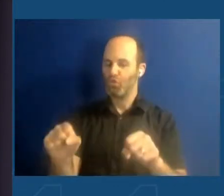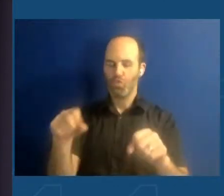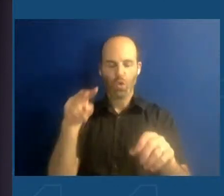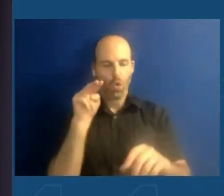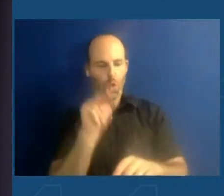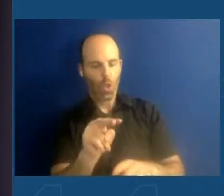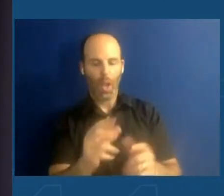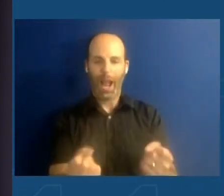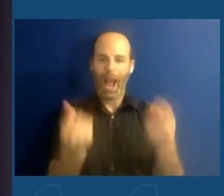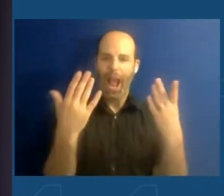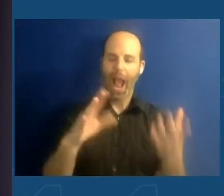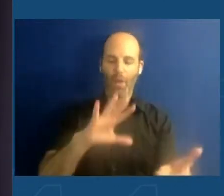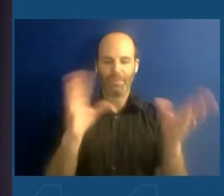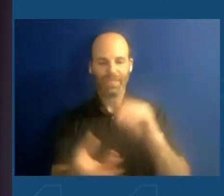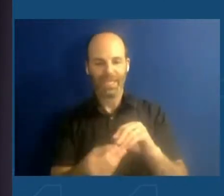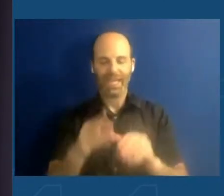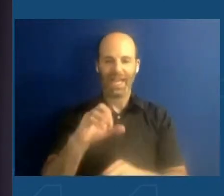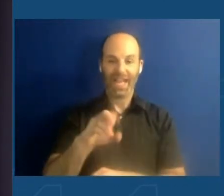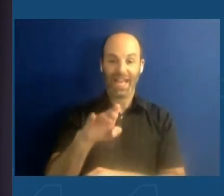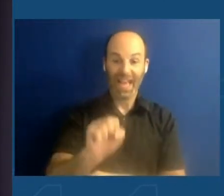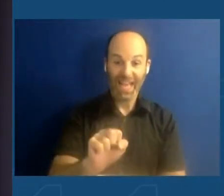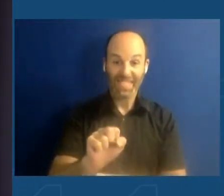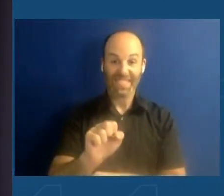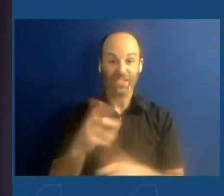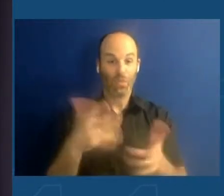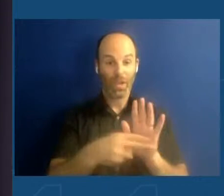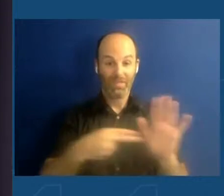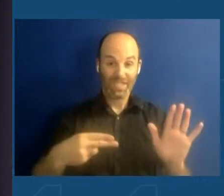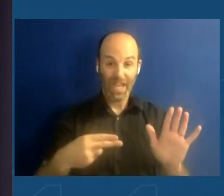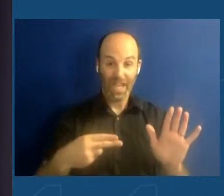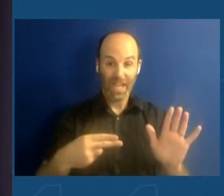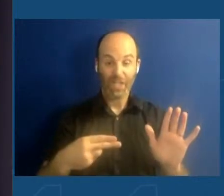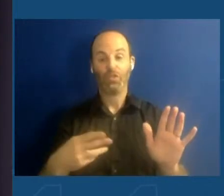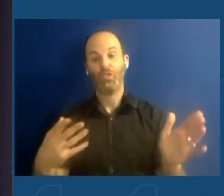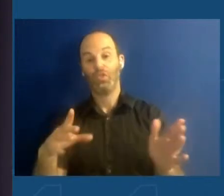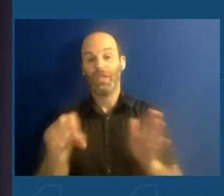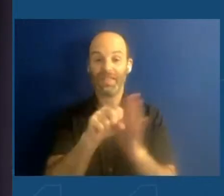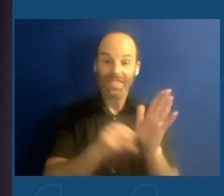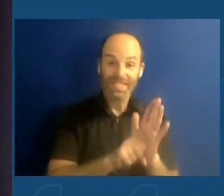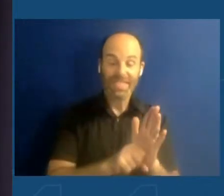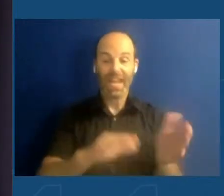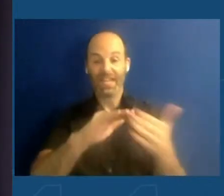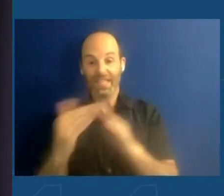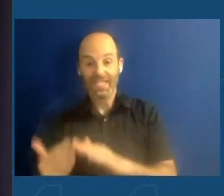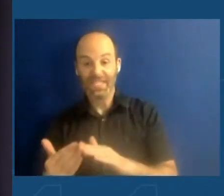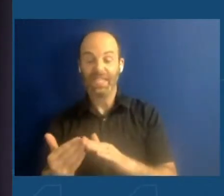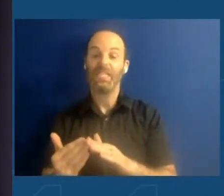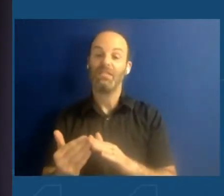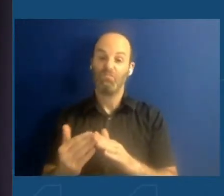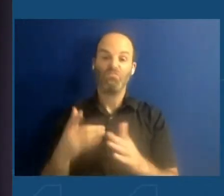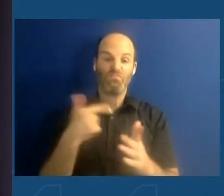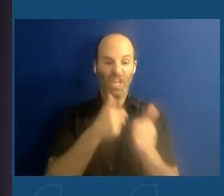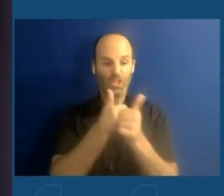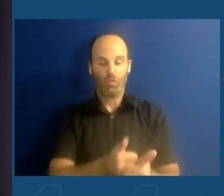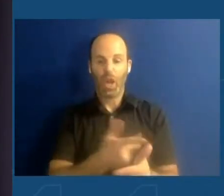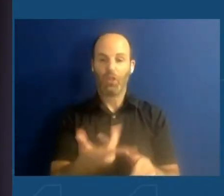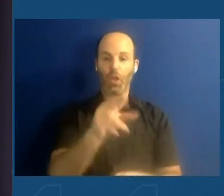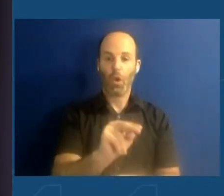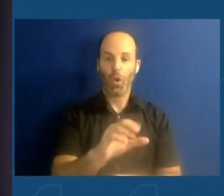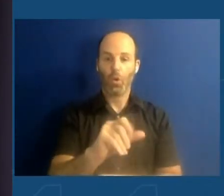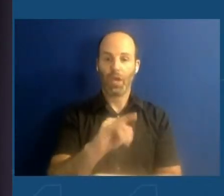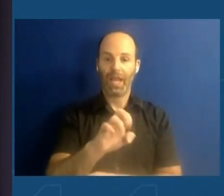we have diagnosed in the rest of state. New York City tracks its own cases. As you can see, we now have